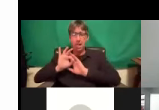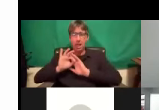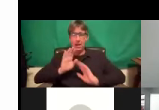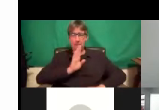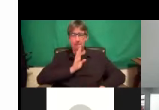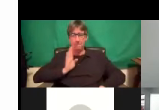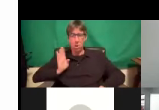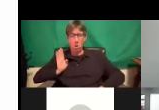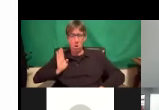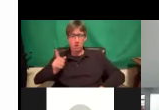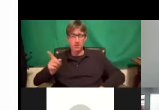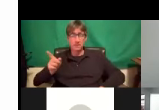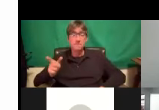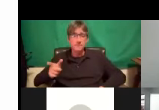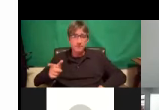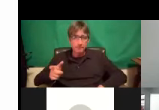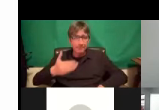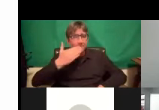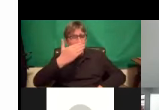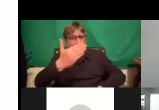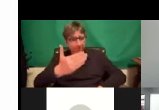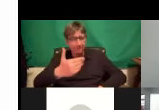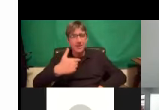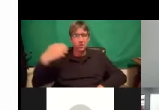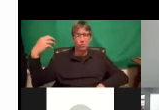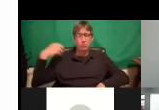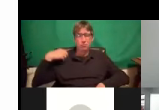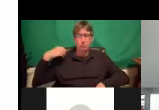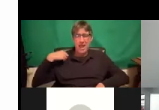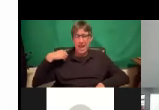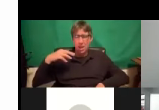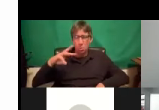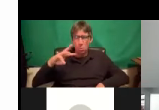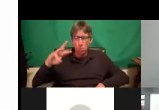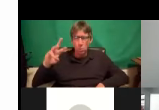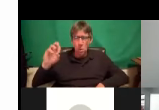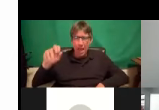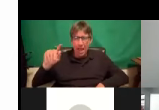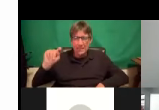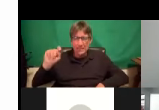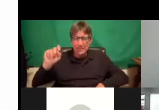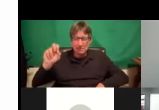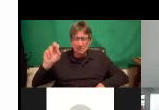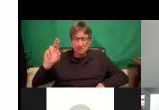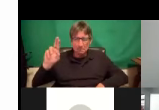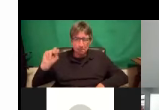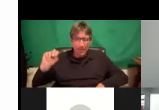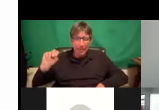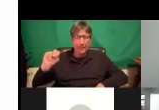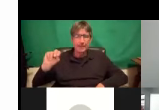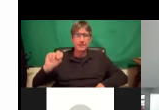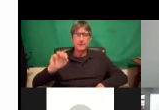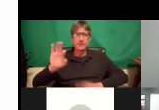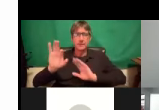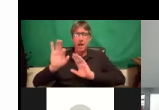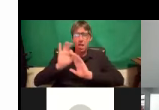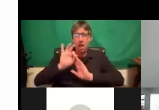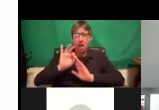Hi, thank you for taking my comment. Yes, I'm chair of the Weston Select Board, and I wanted to talk about